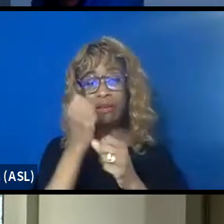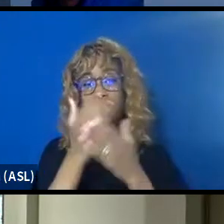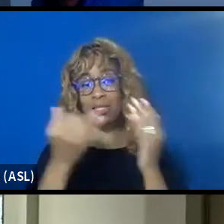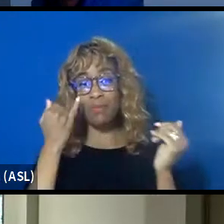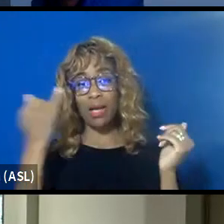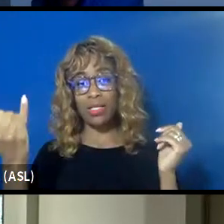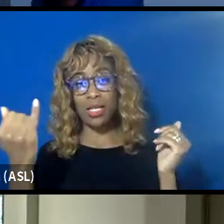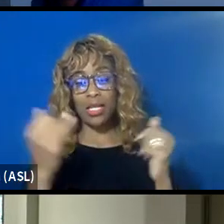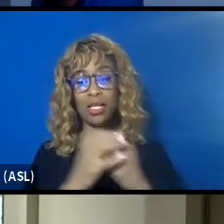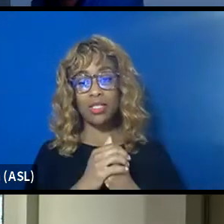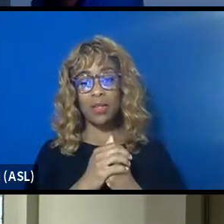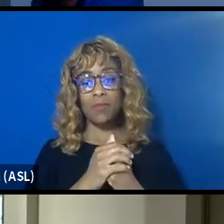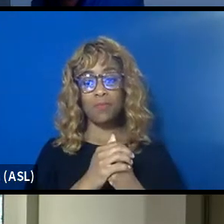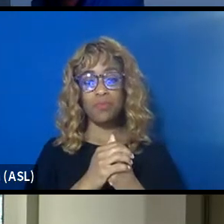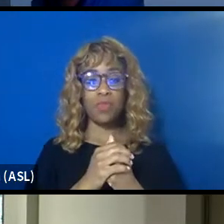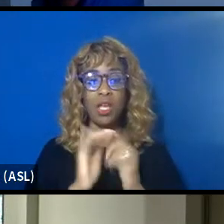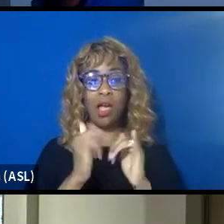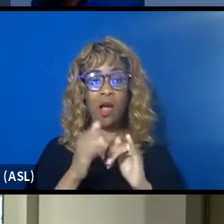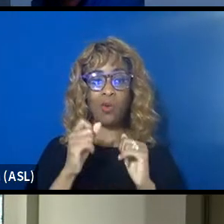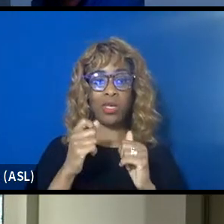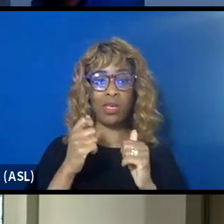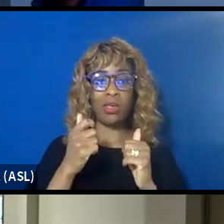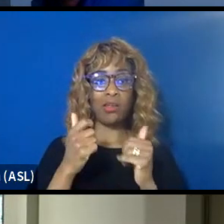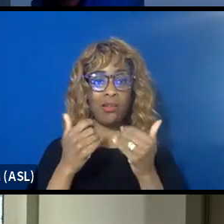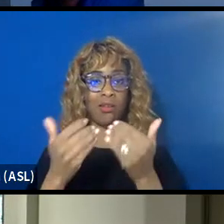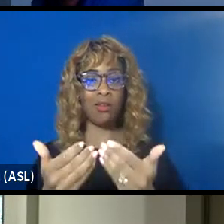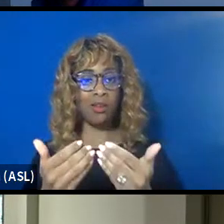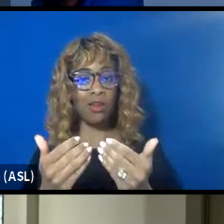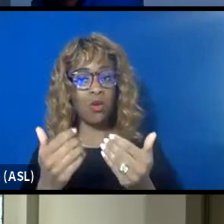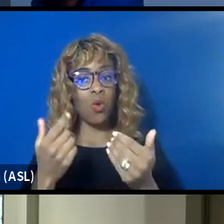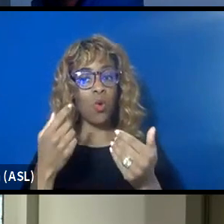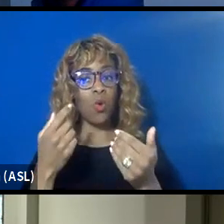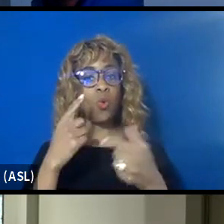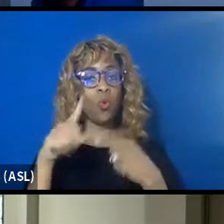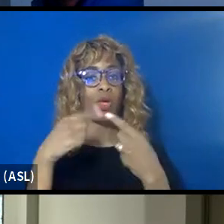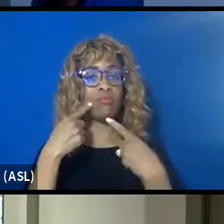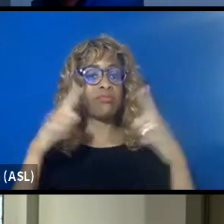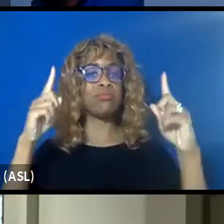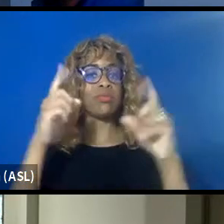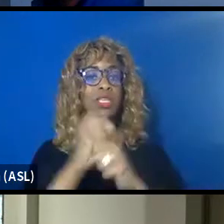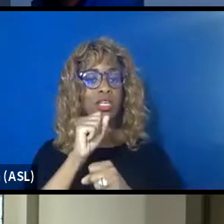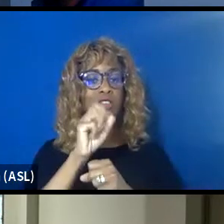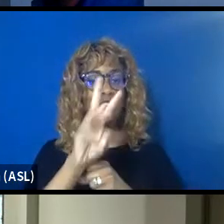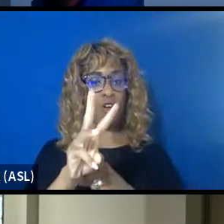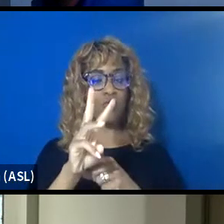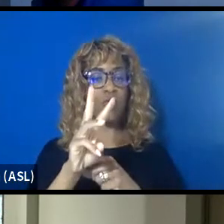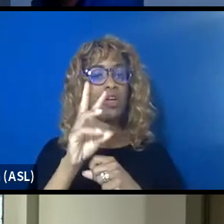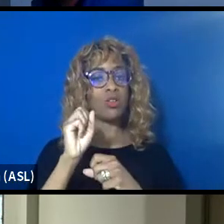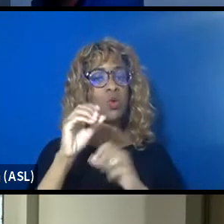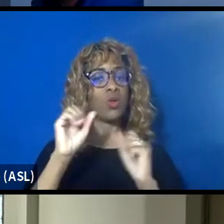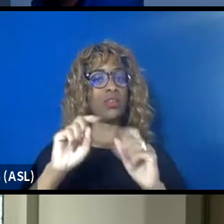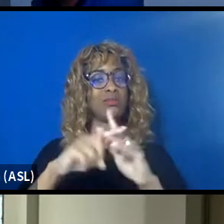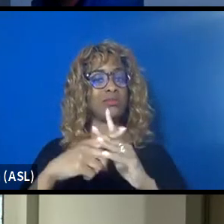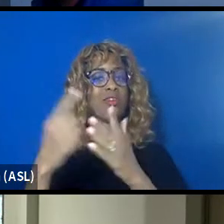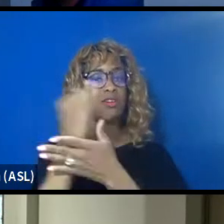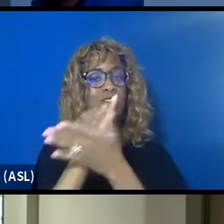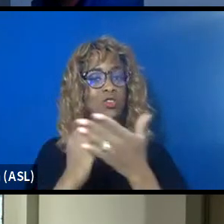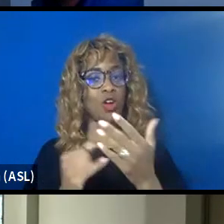on, where to go forward when we do get that software on our computers and can begin this work.